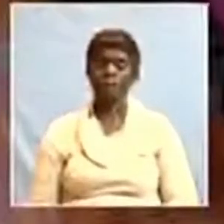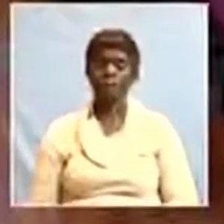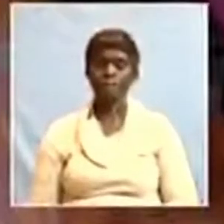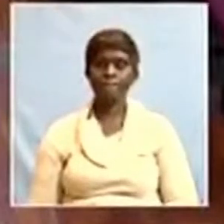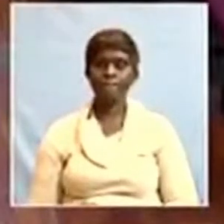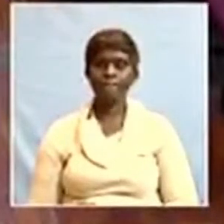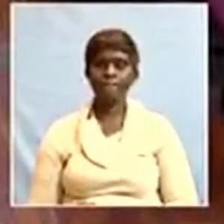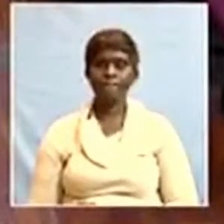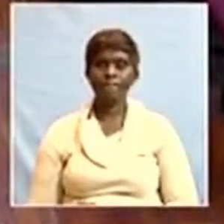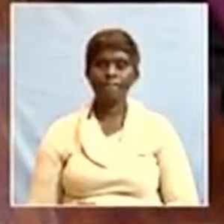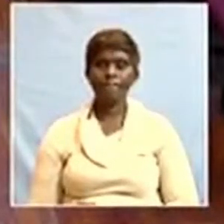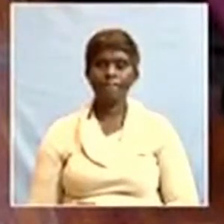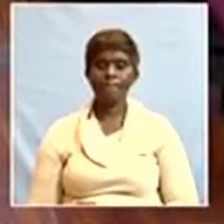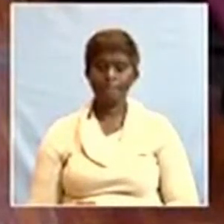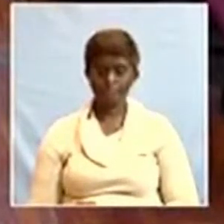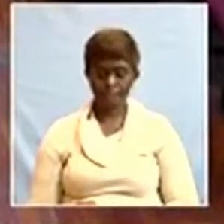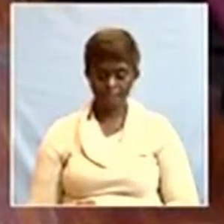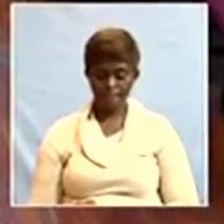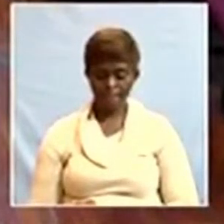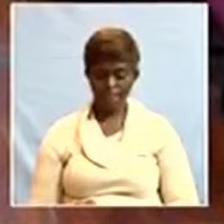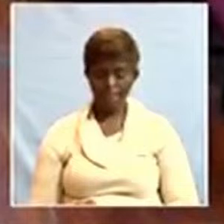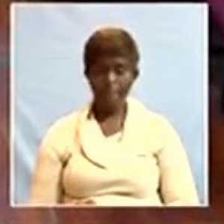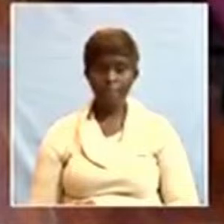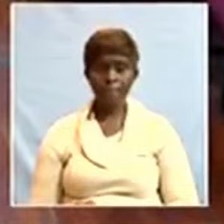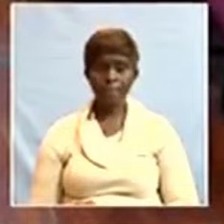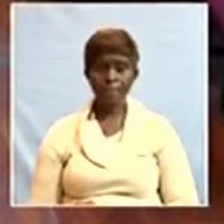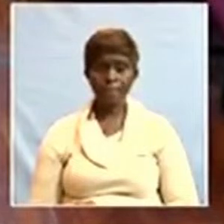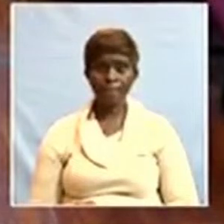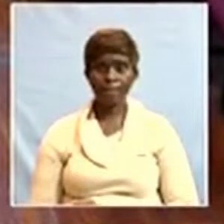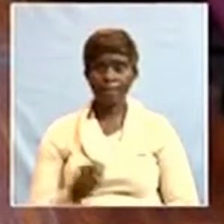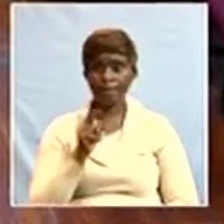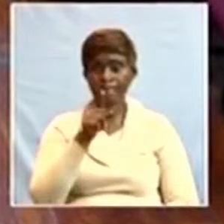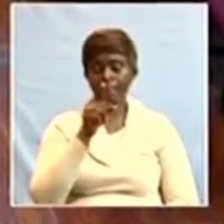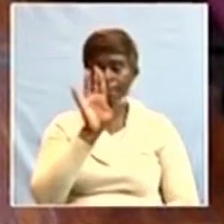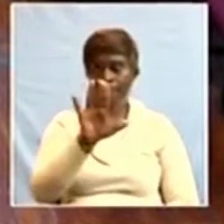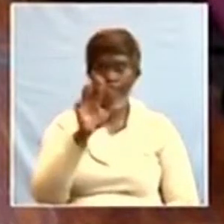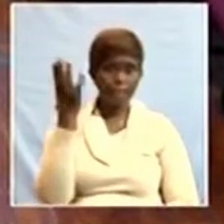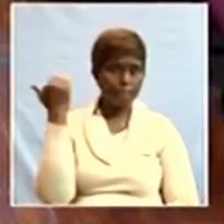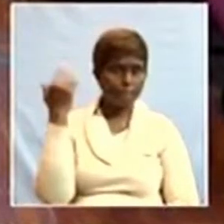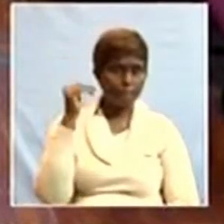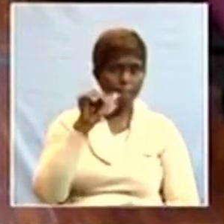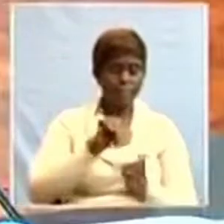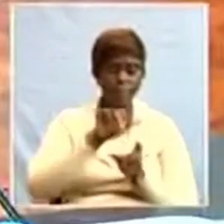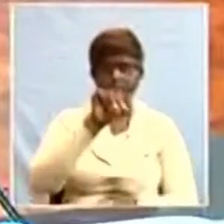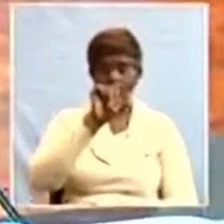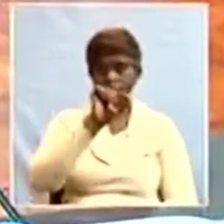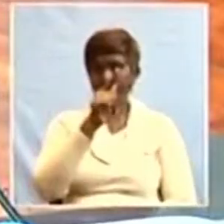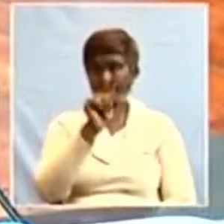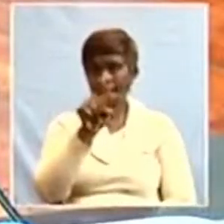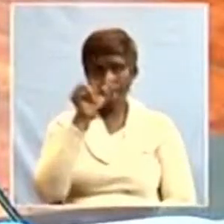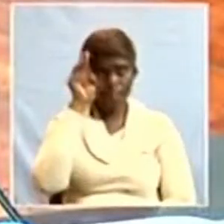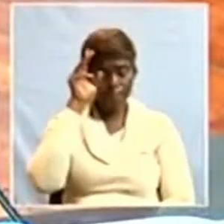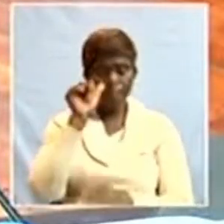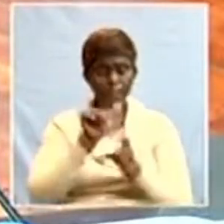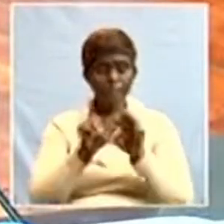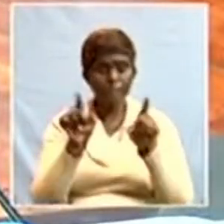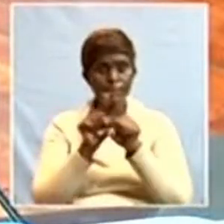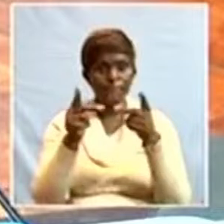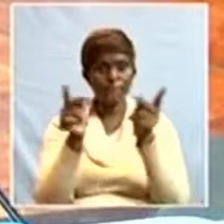Maybe before he responds, Director of Social Welfare, were you the one who was there in 2021 at the Ministry of Community, the same capacity?